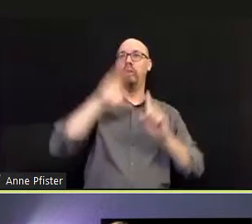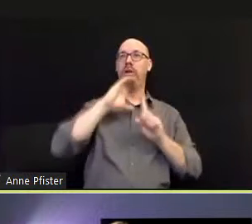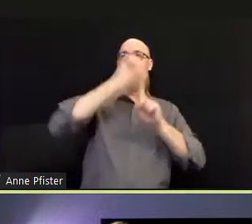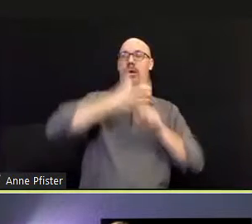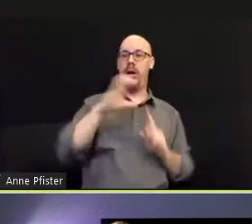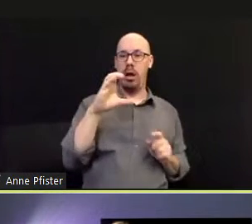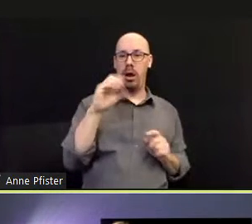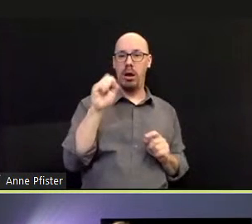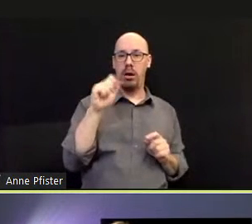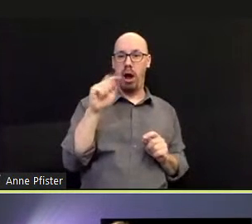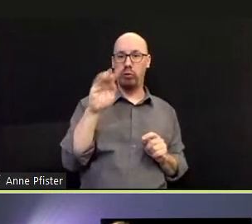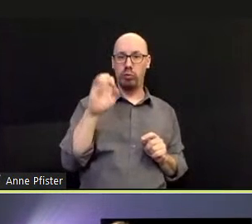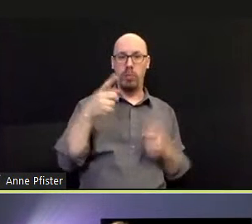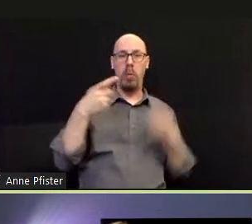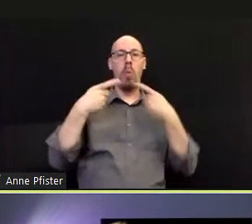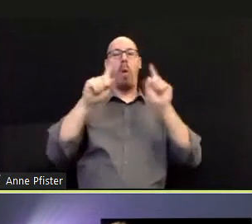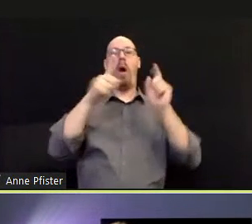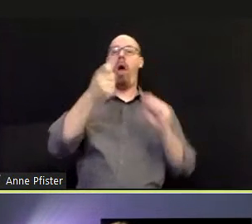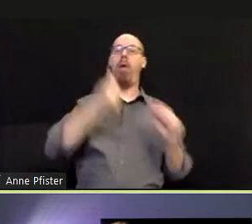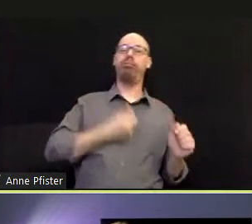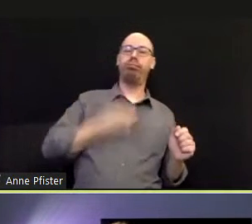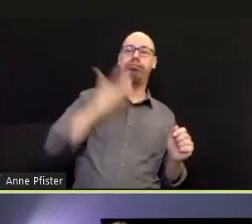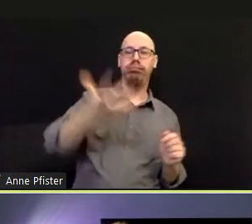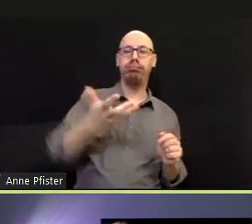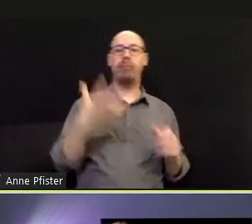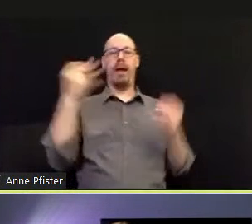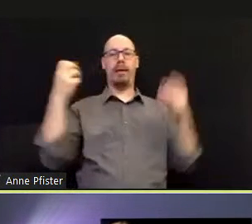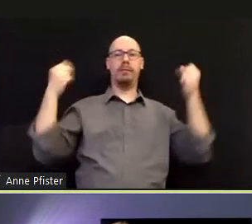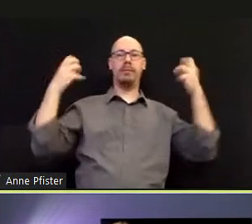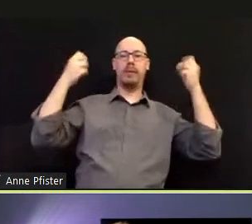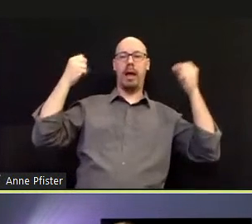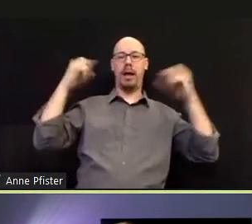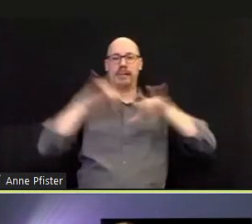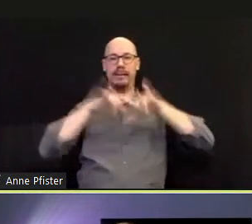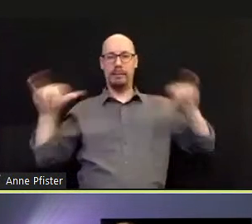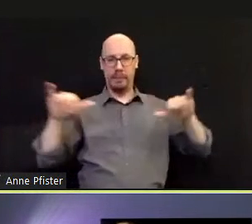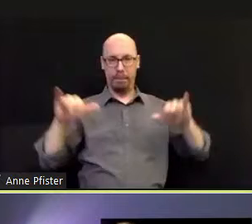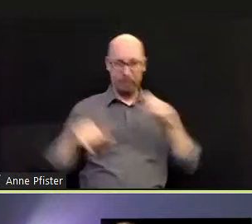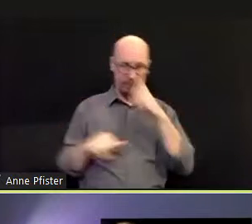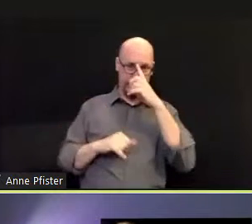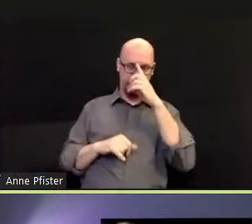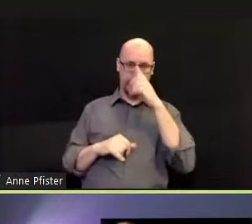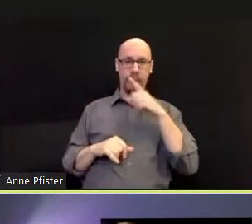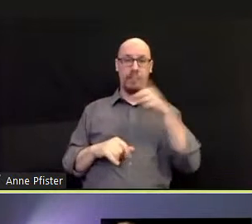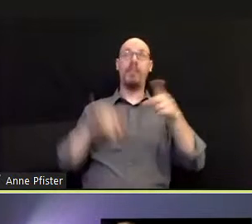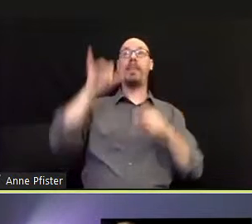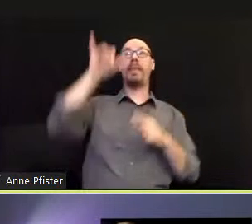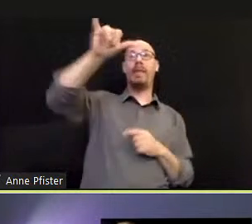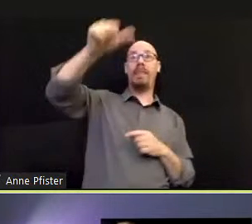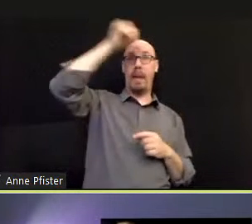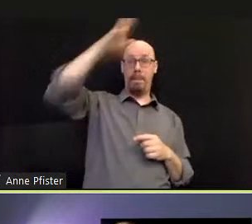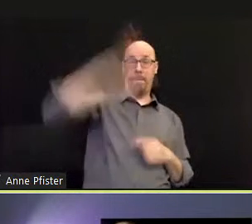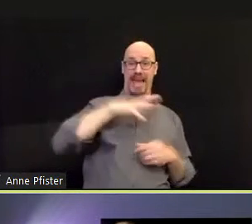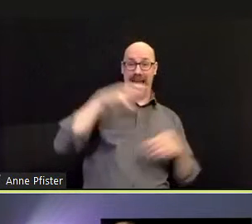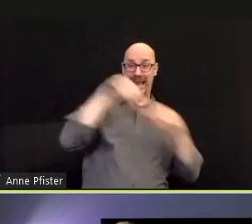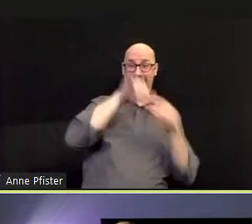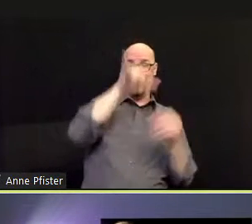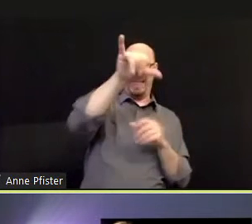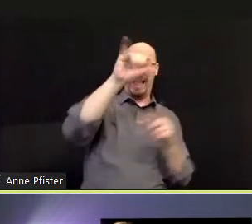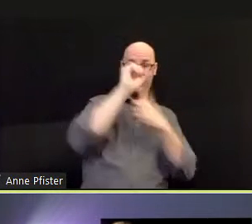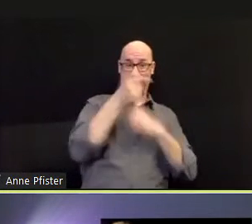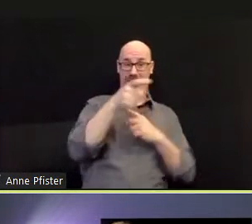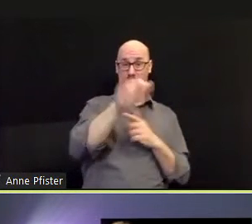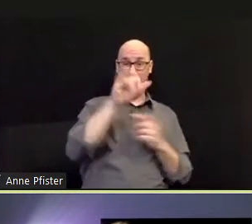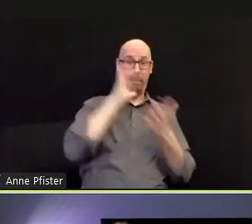they recite a poem and sign simultaneously. The man in this scenario